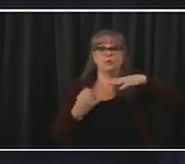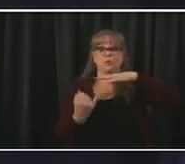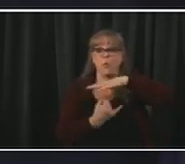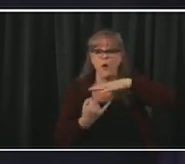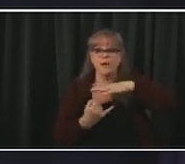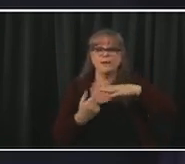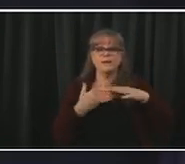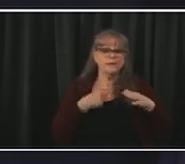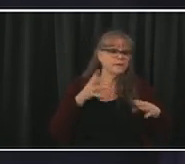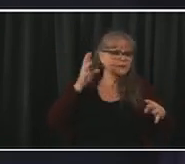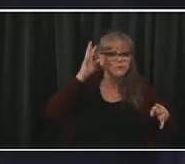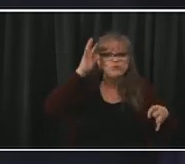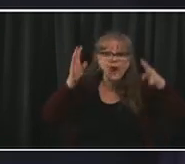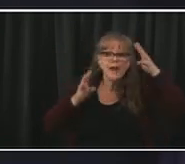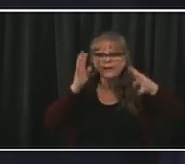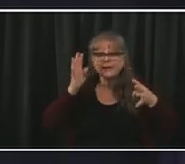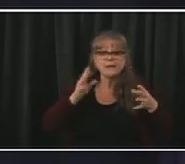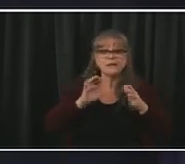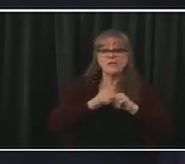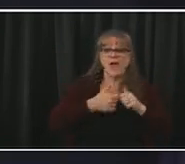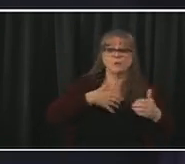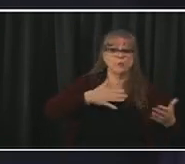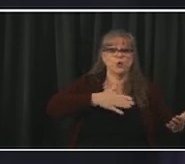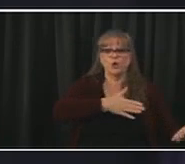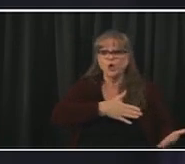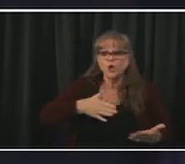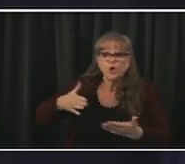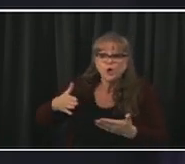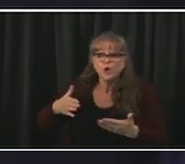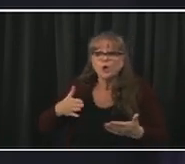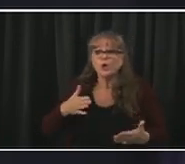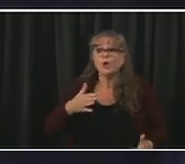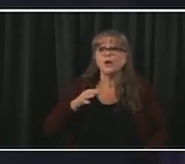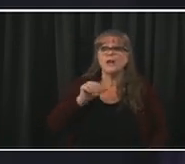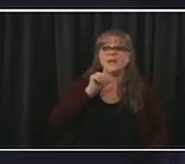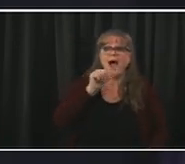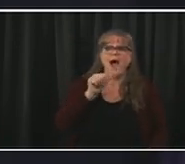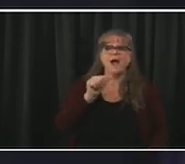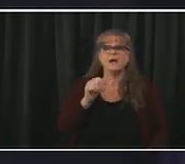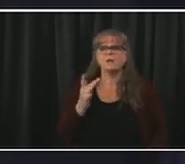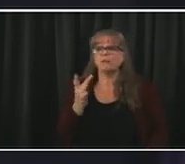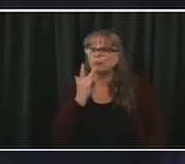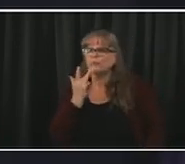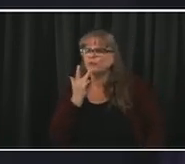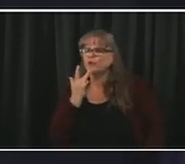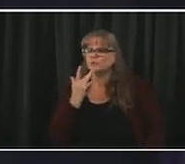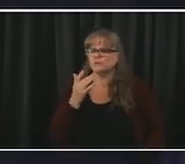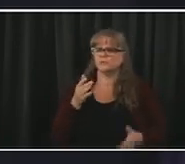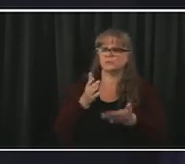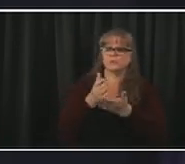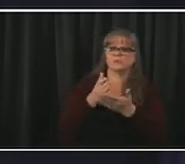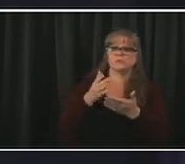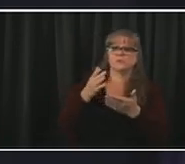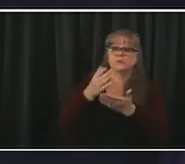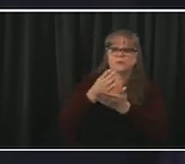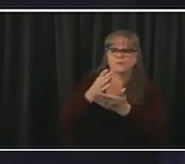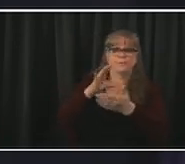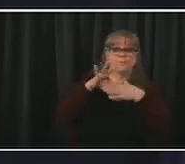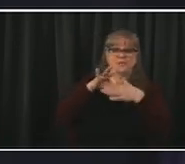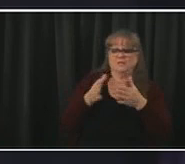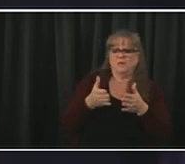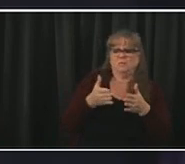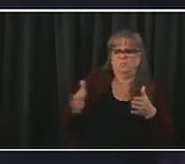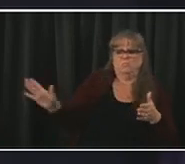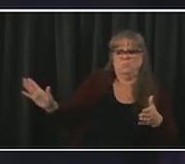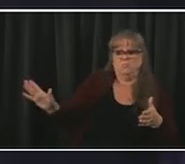of the underappreciated cuts, including flanks and round steak, and of course, I'll put my brisket against anybody's